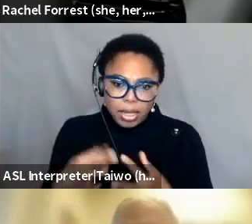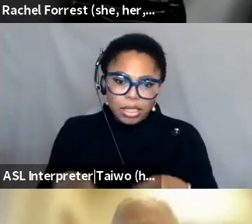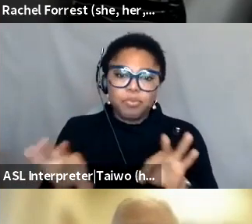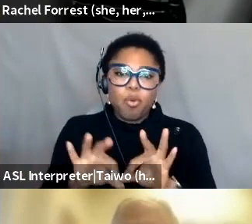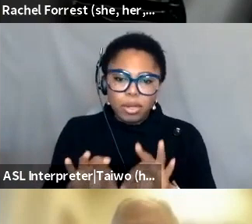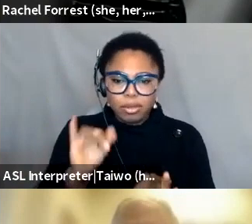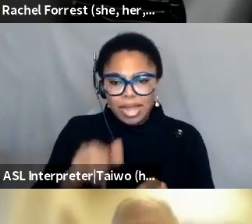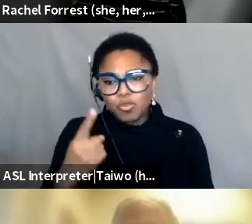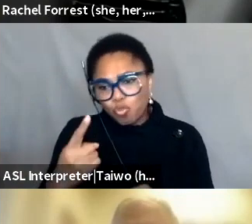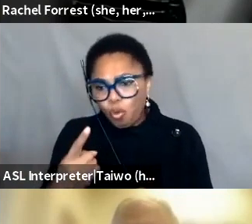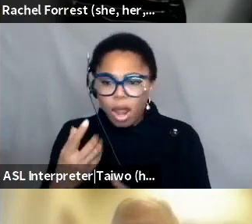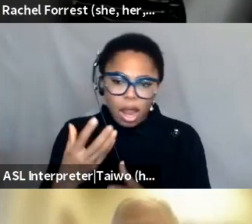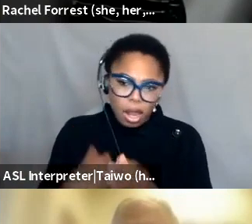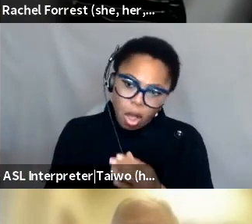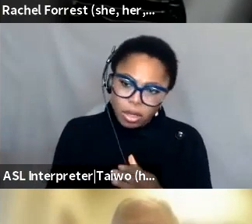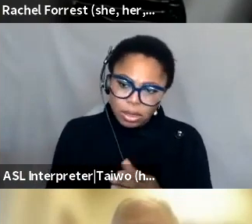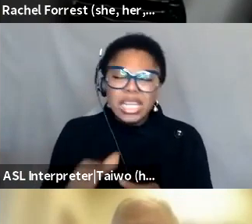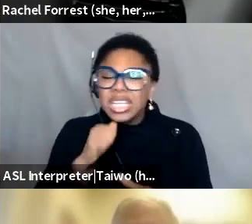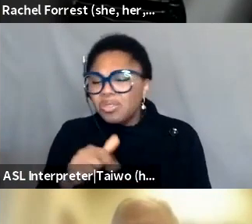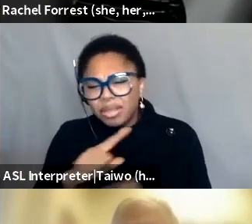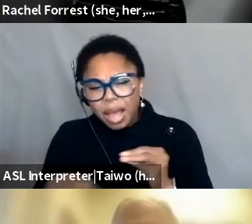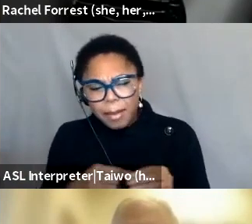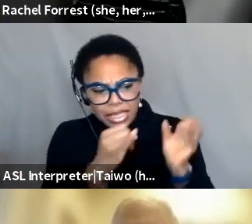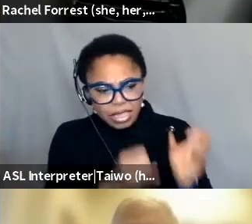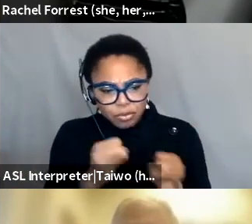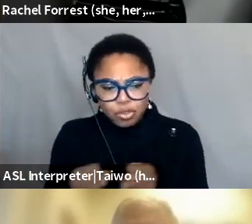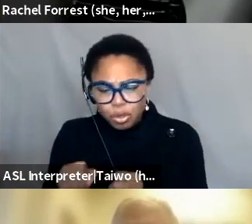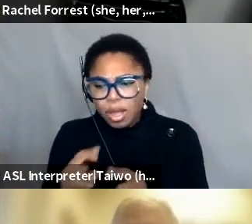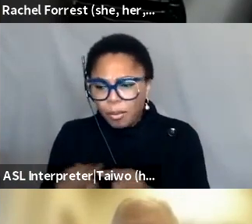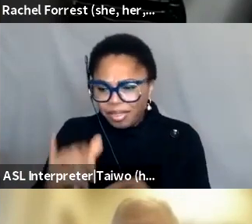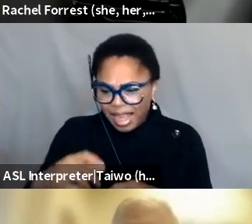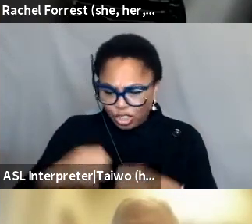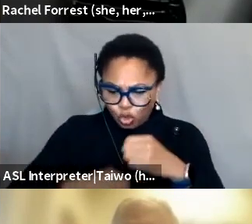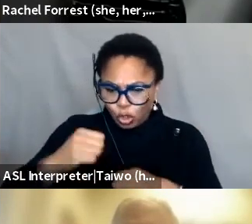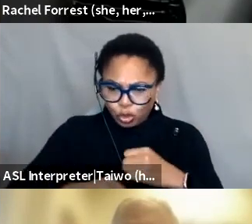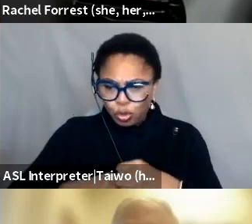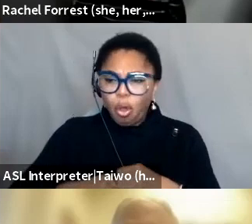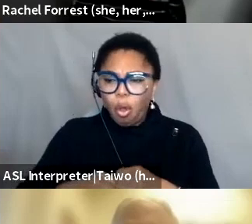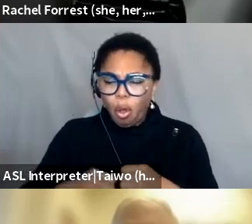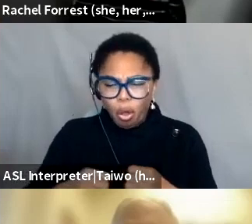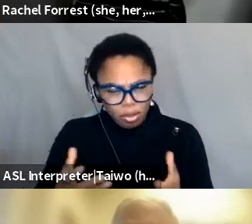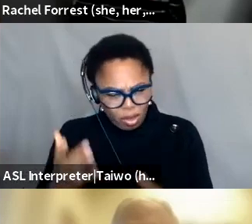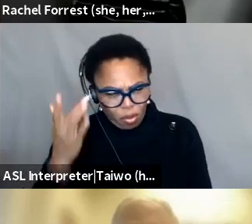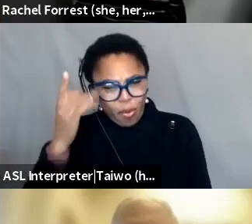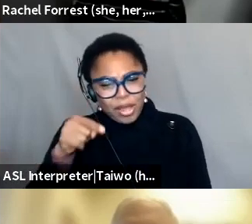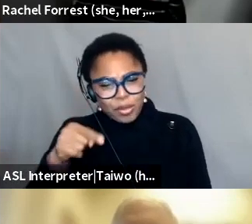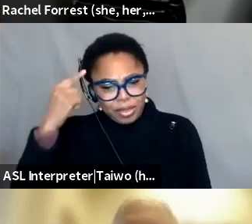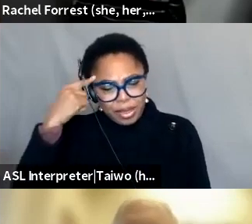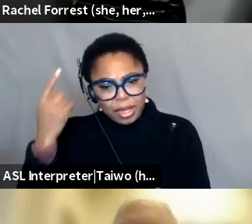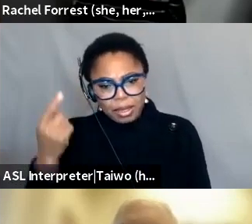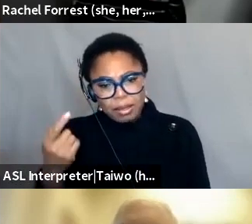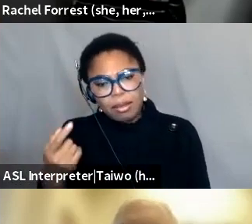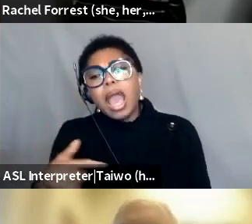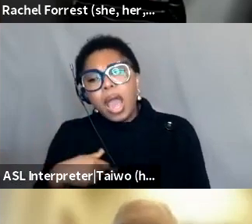would be one of the losses I've seen is like, it's not about the individual, but about sort of that structural sort of context to be like, why do you think, maybe a question I would